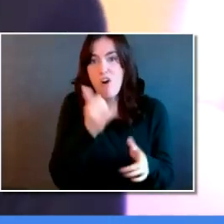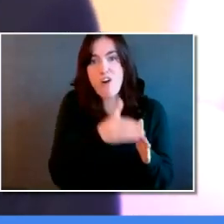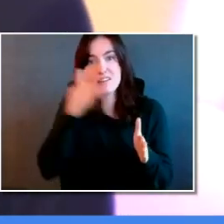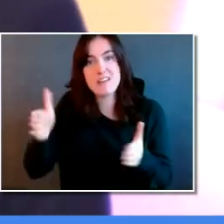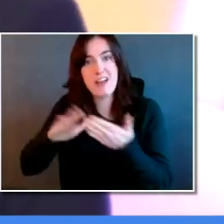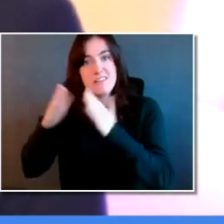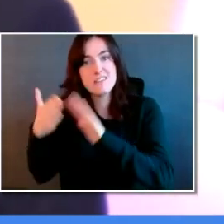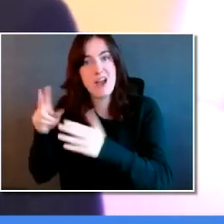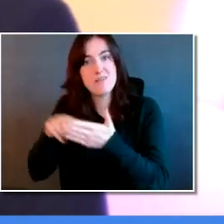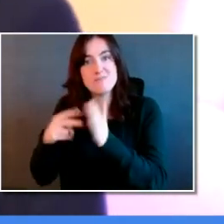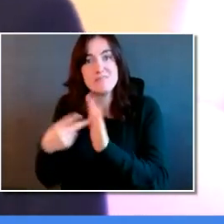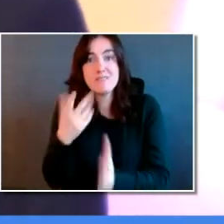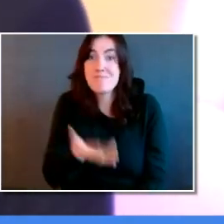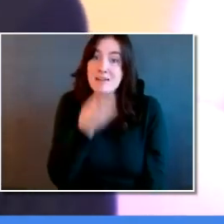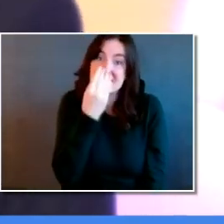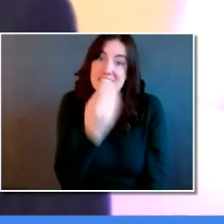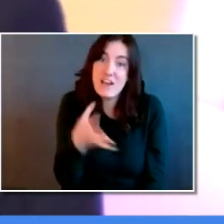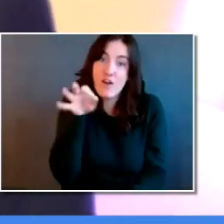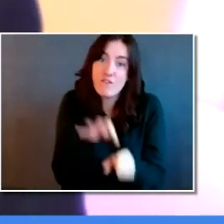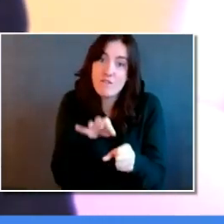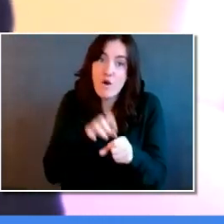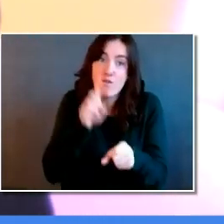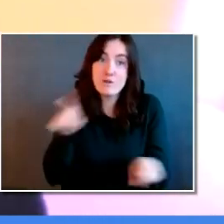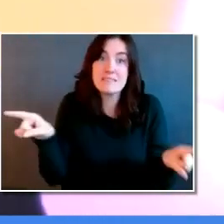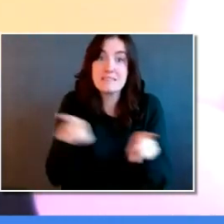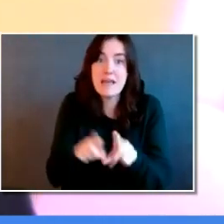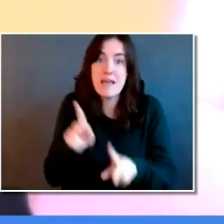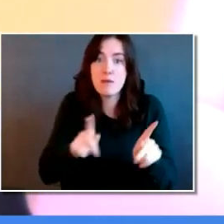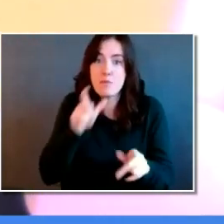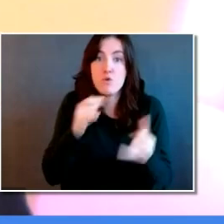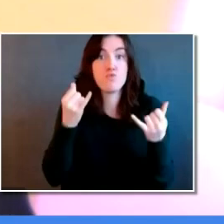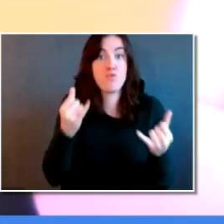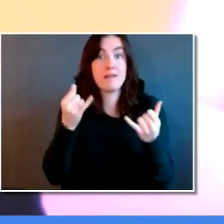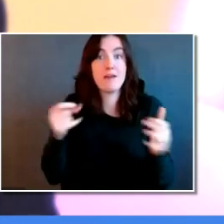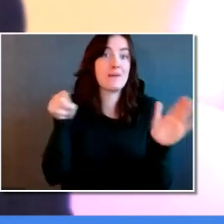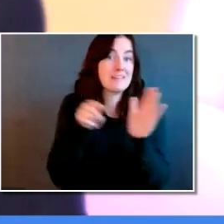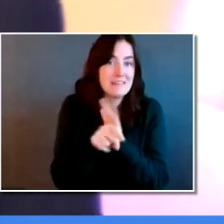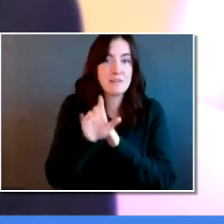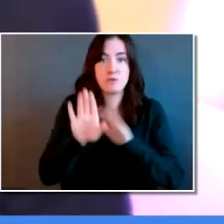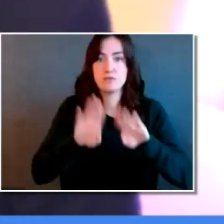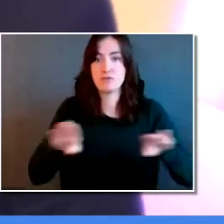voted for the very same people who are killing your children today.